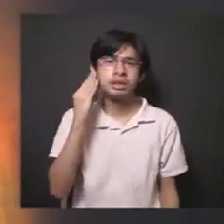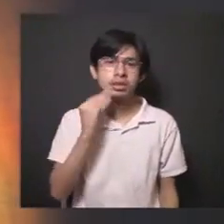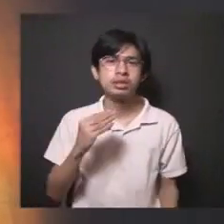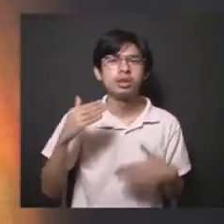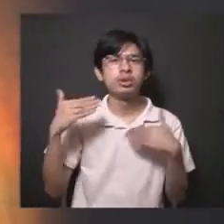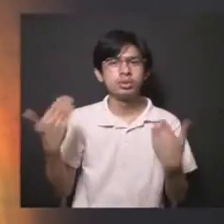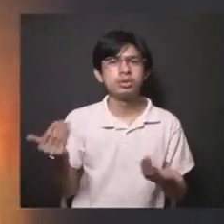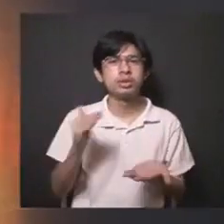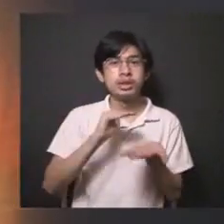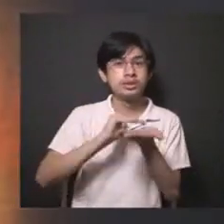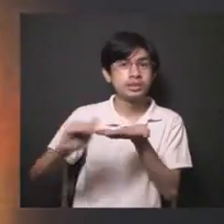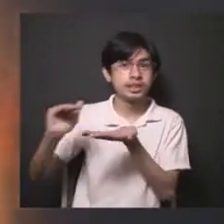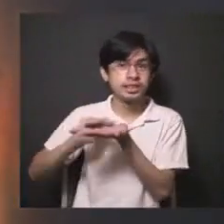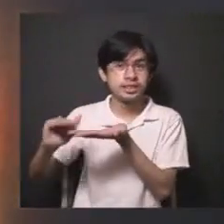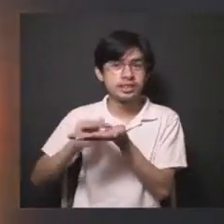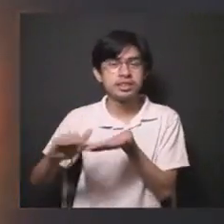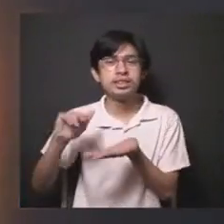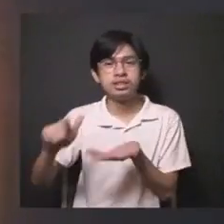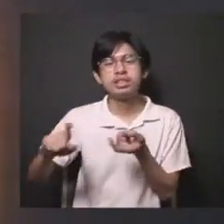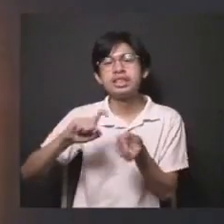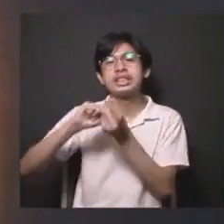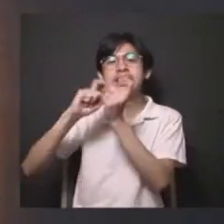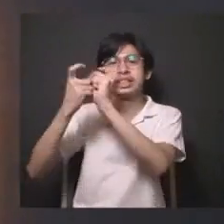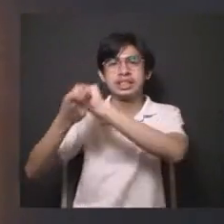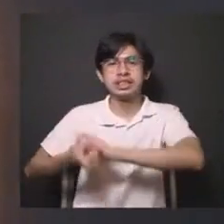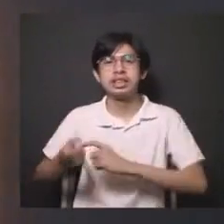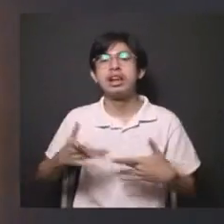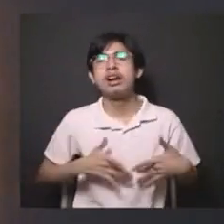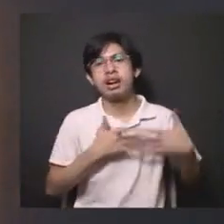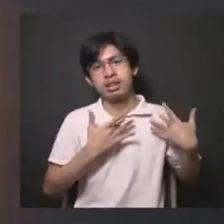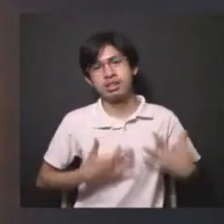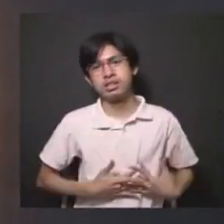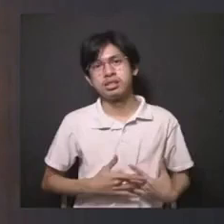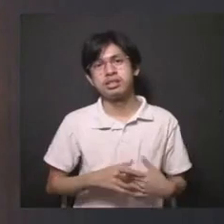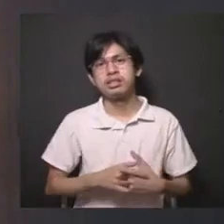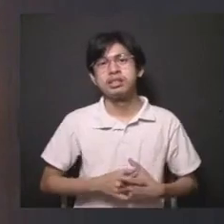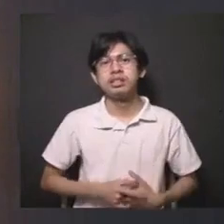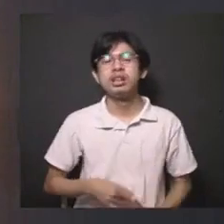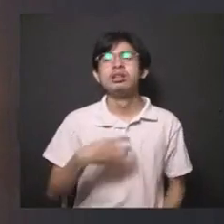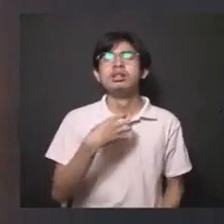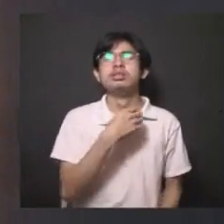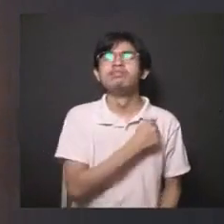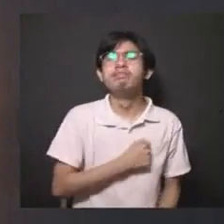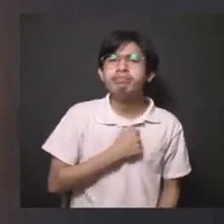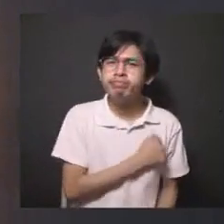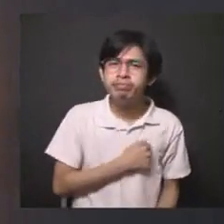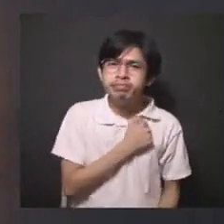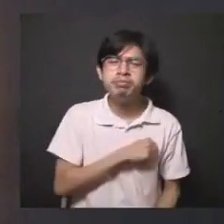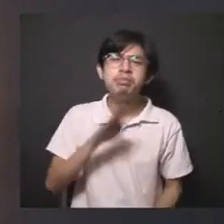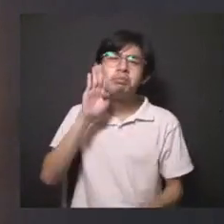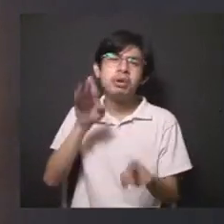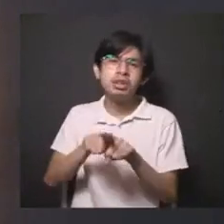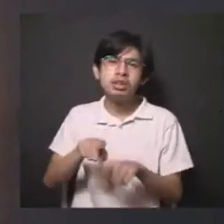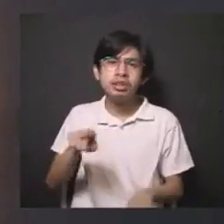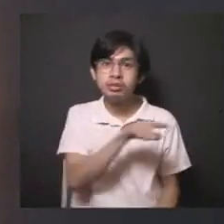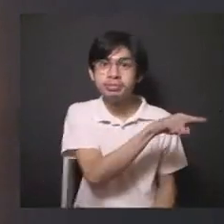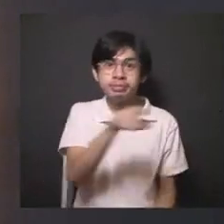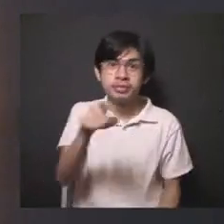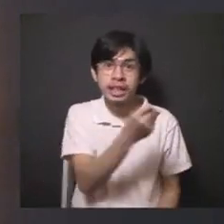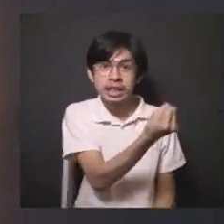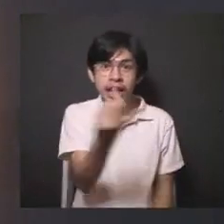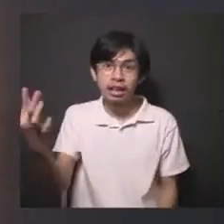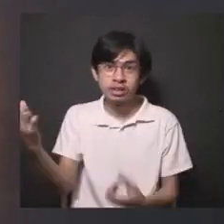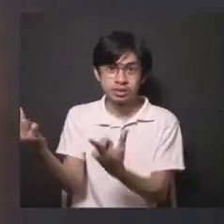the repentance, the penance of his brothers, I wonder how many of you would do this. He